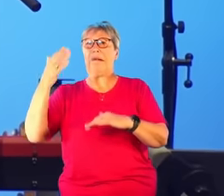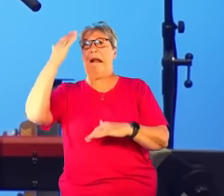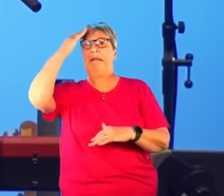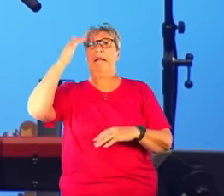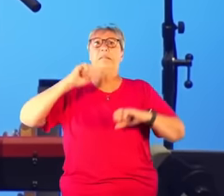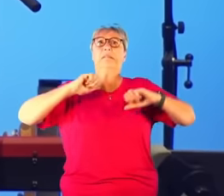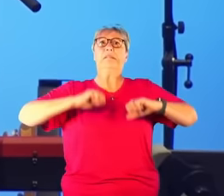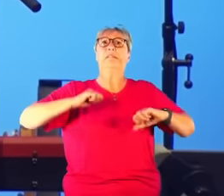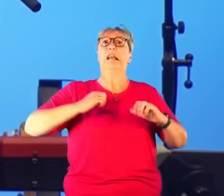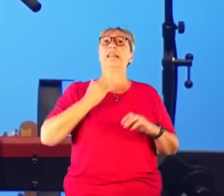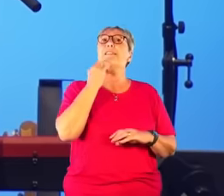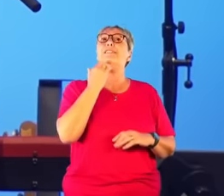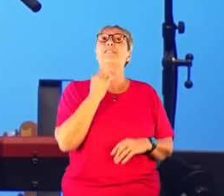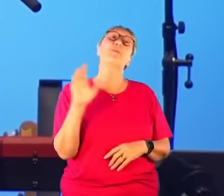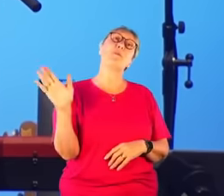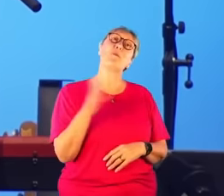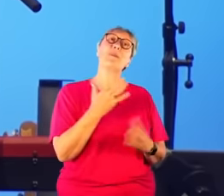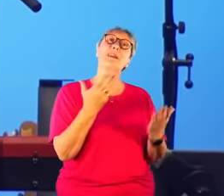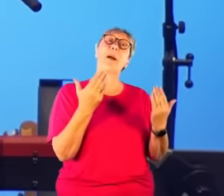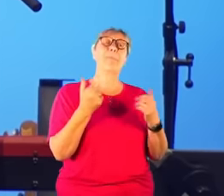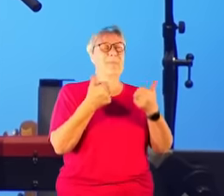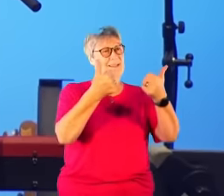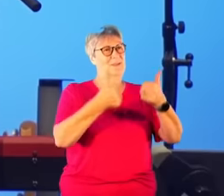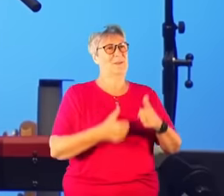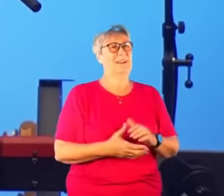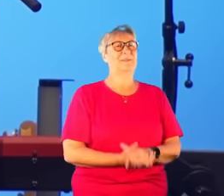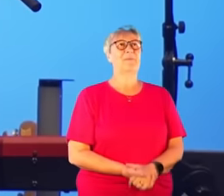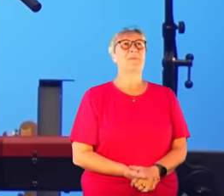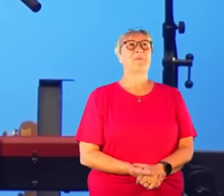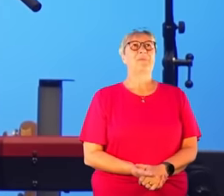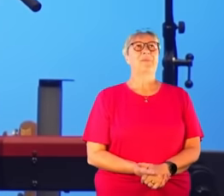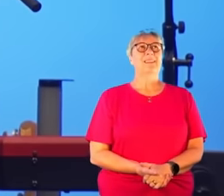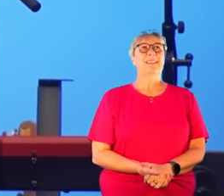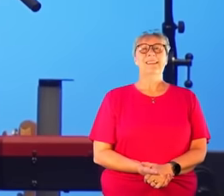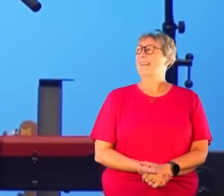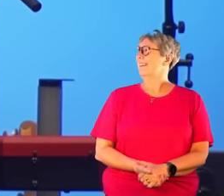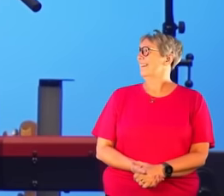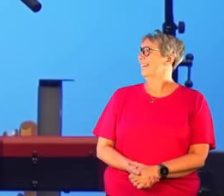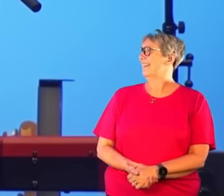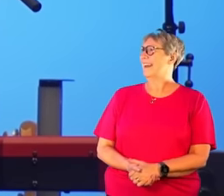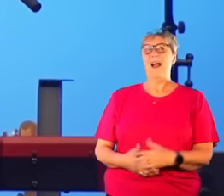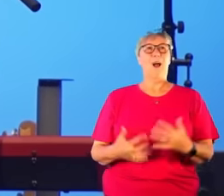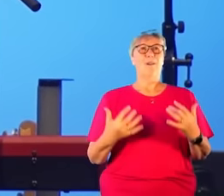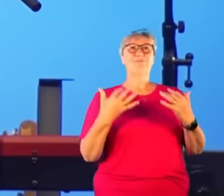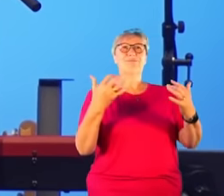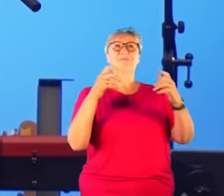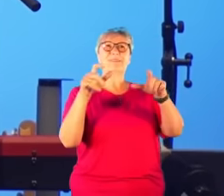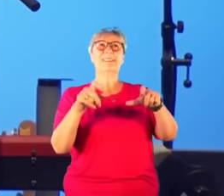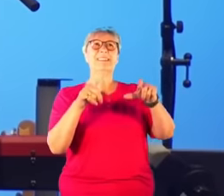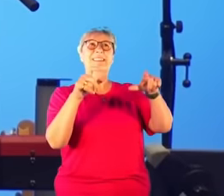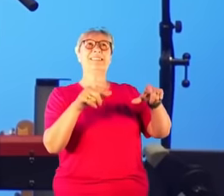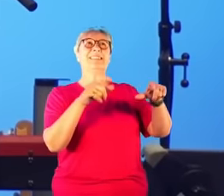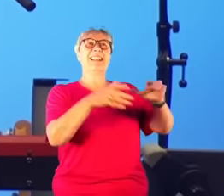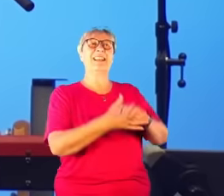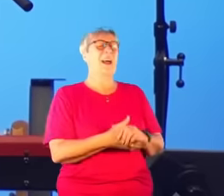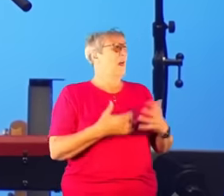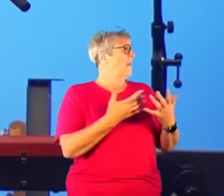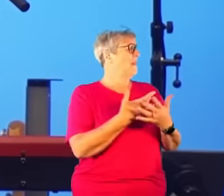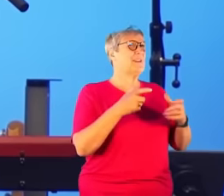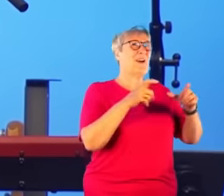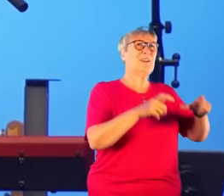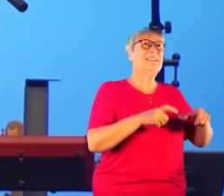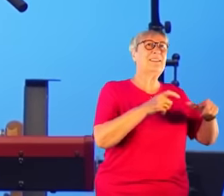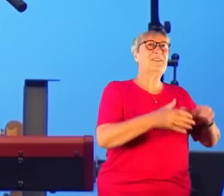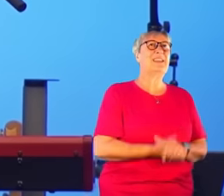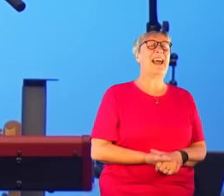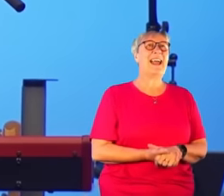join us sometime there. That would be great. Colin, there's lots of people who've stayed this evening. This is great. And they're not all Scots, so it's not just because